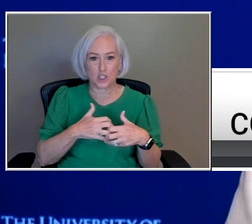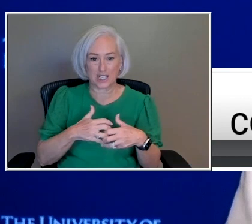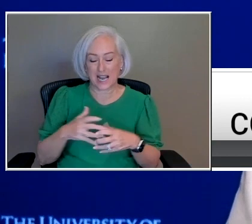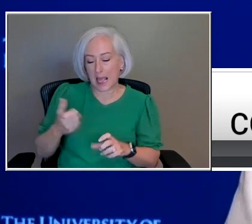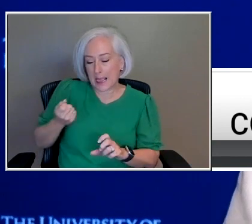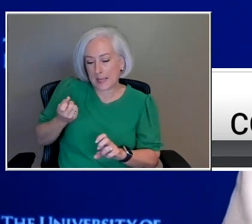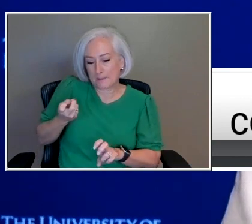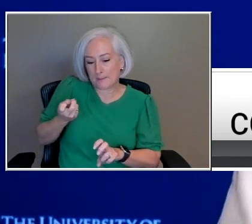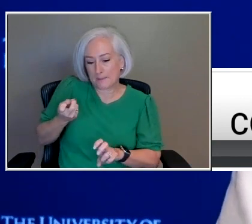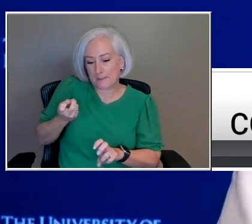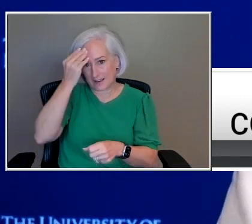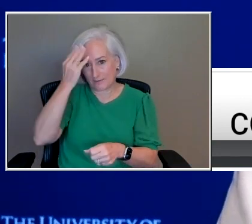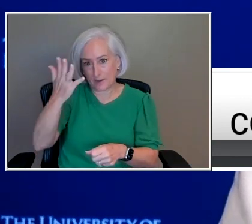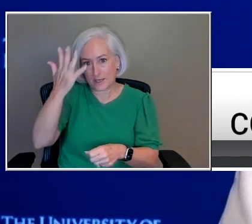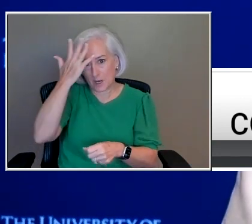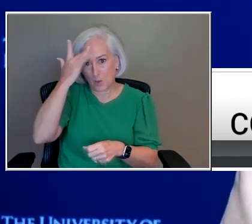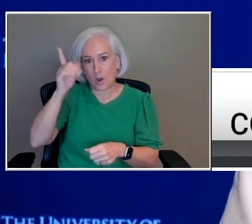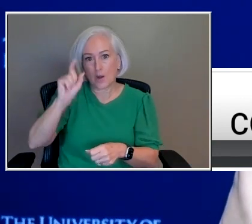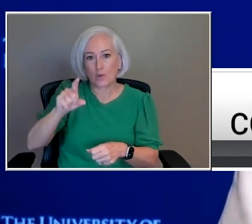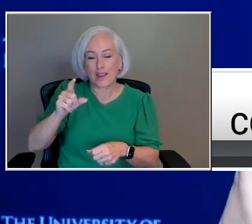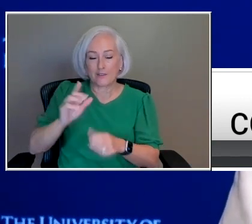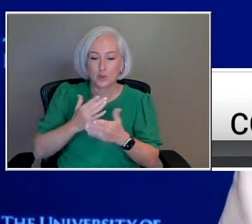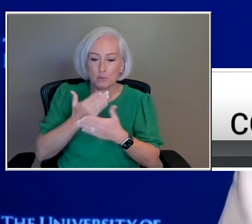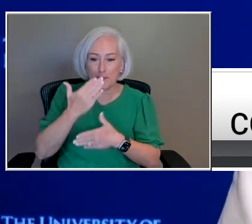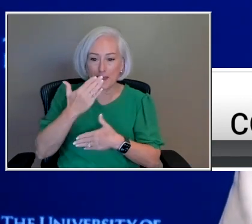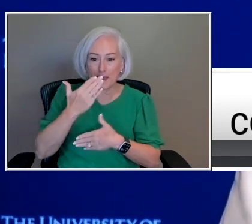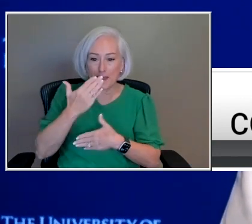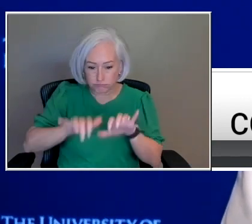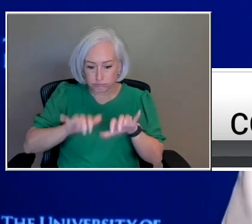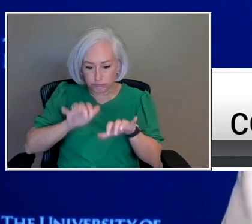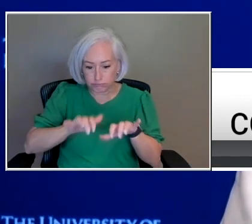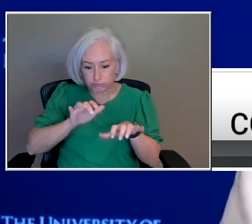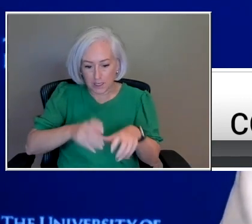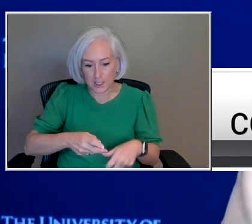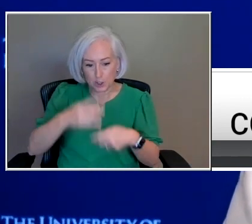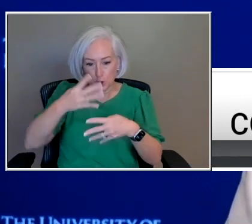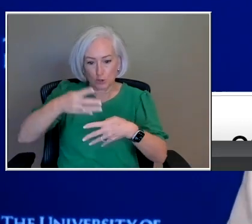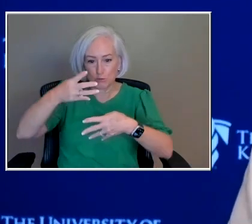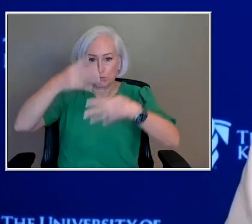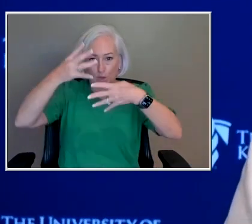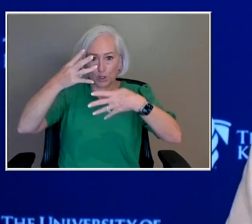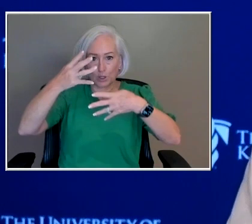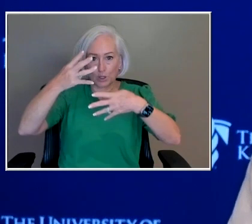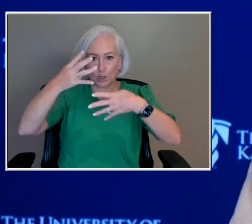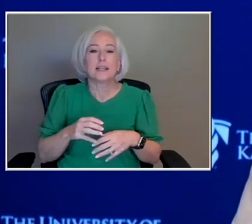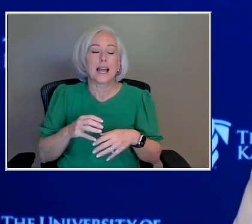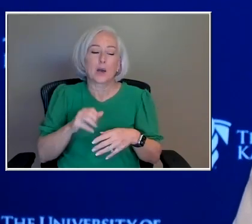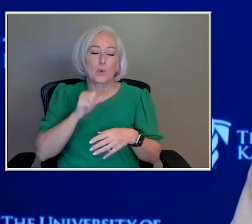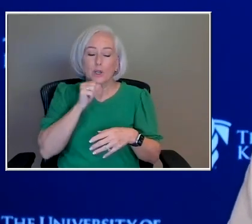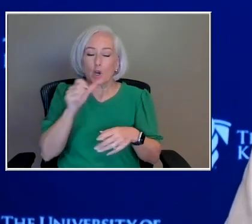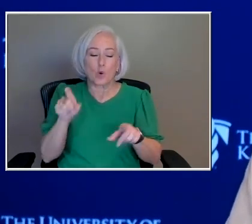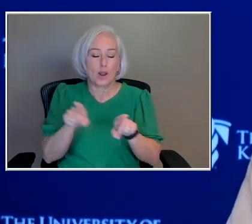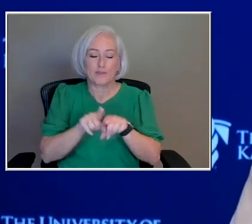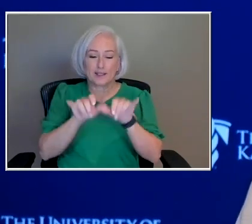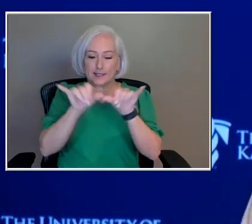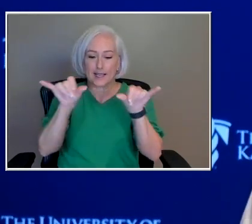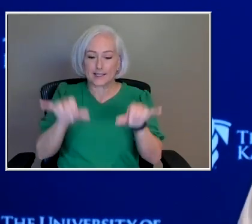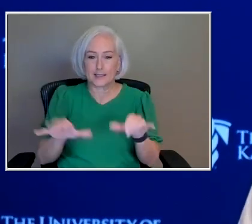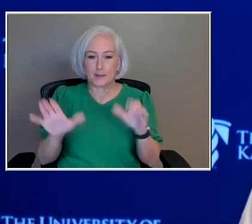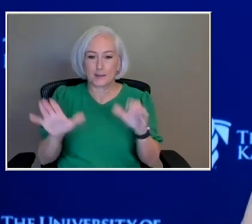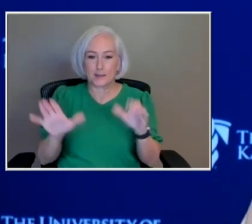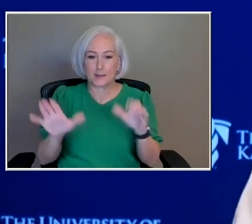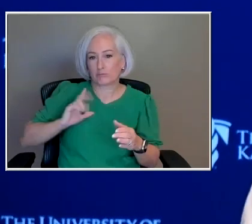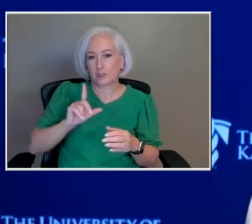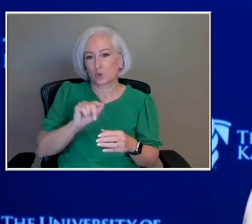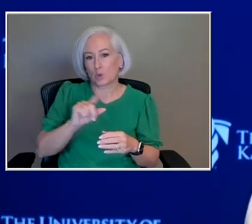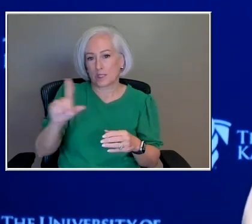to pull it manually. The systems in place that we had at the height of the pandemic, we just don't have right now. So, but I can't say that we do have 2 in the